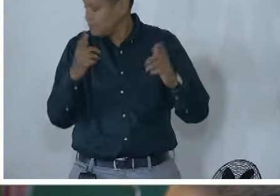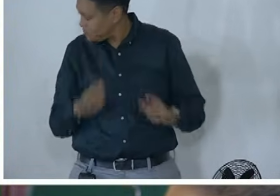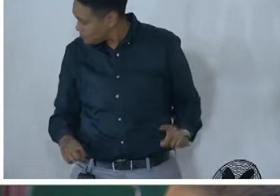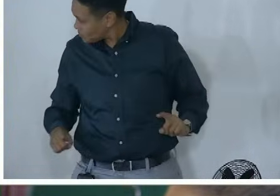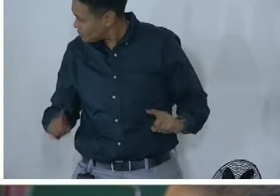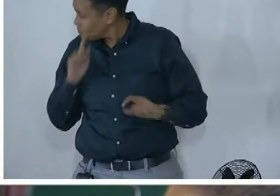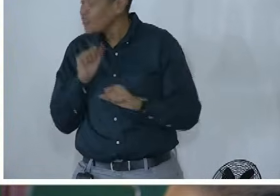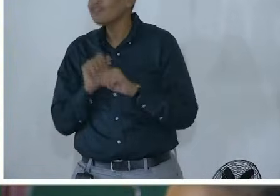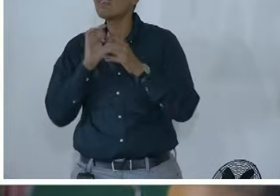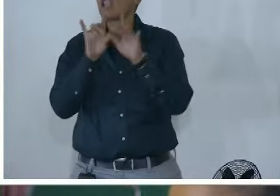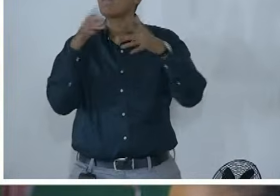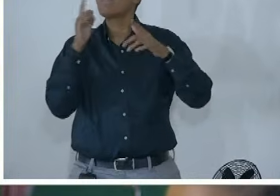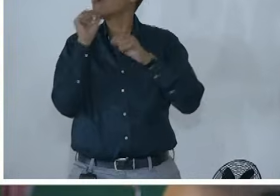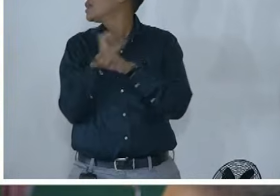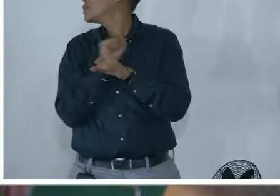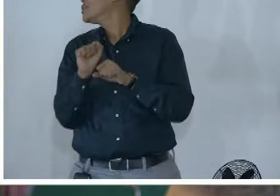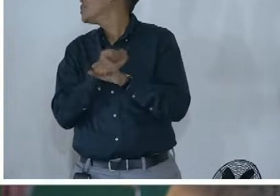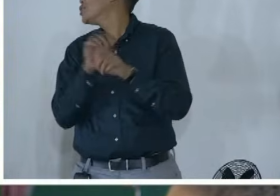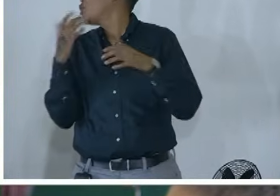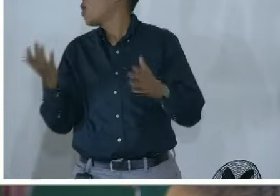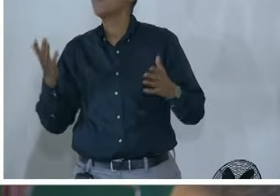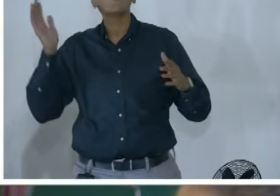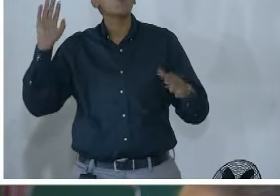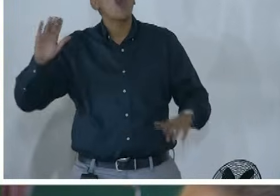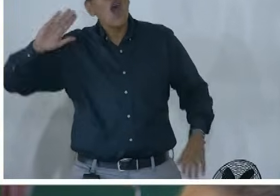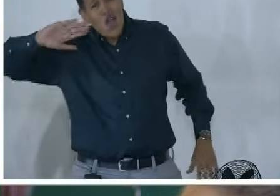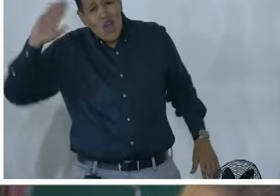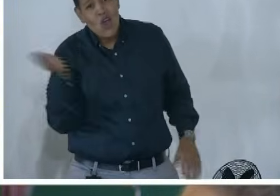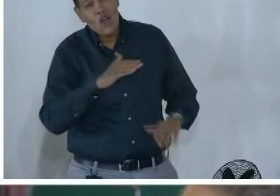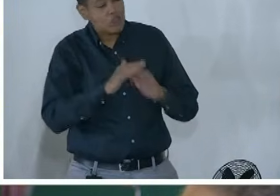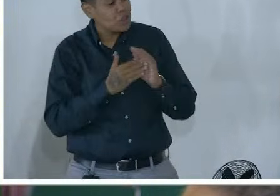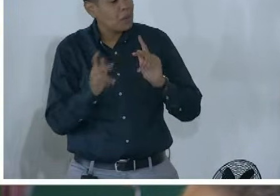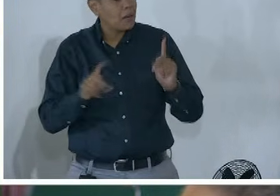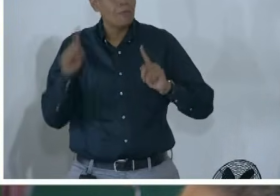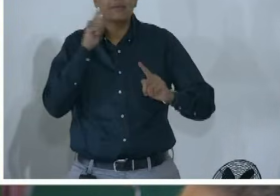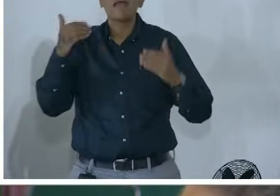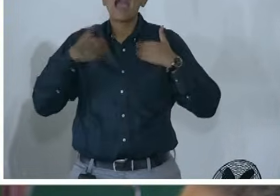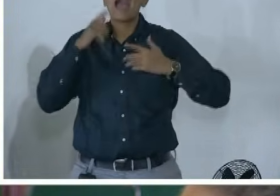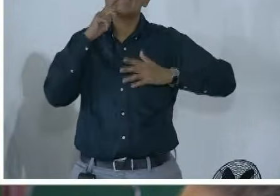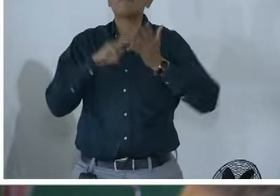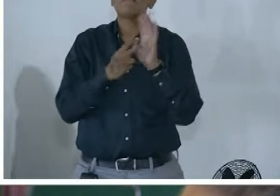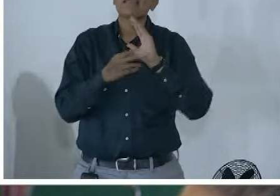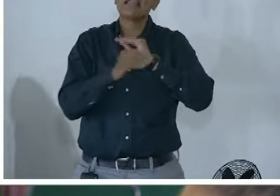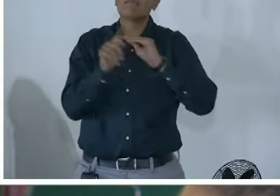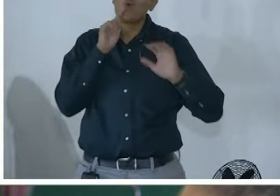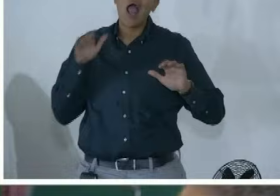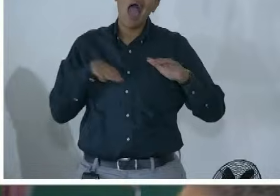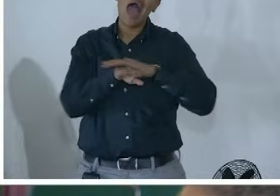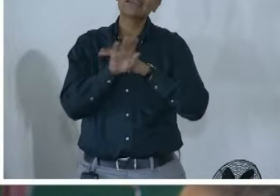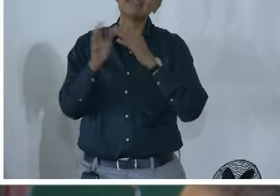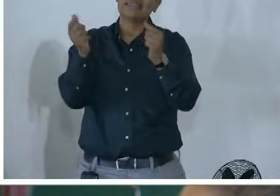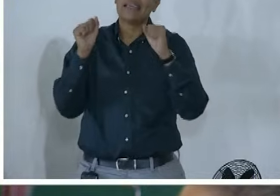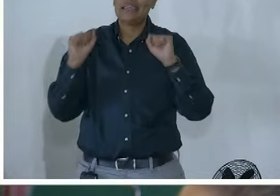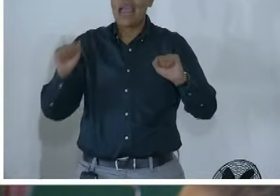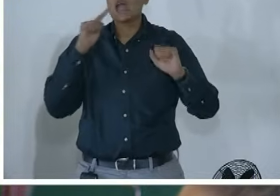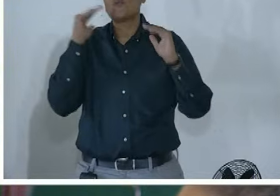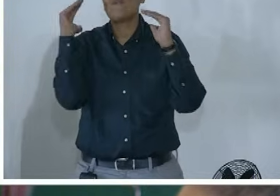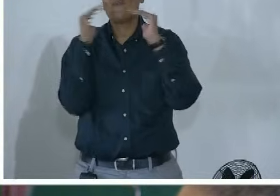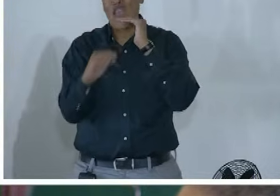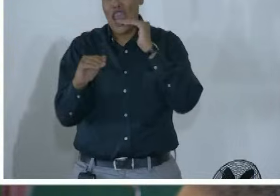It is about ensuring that every Jamaican has meaningful access to